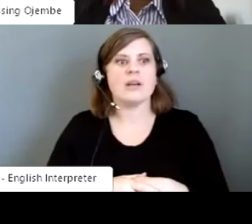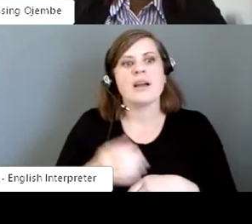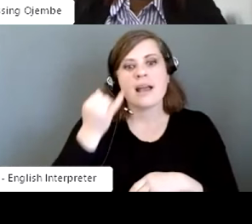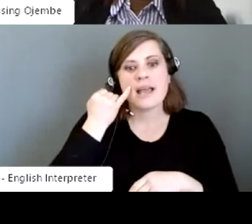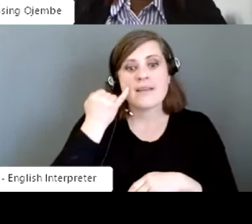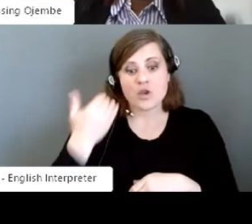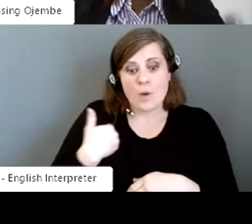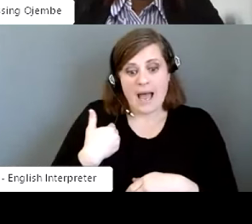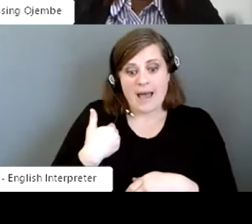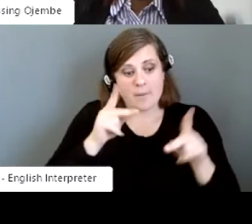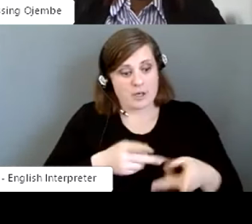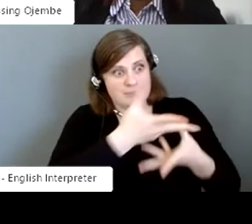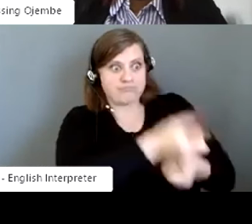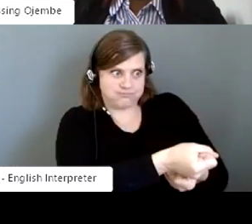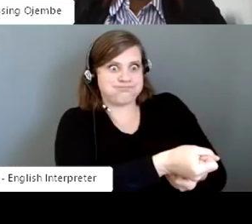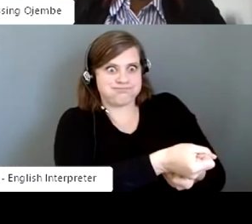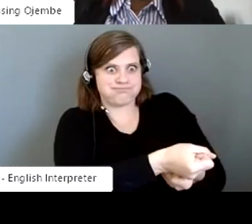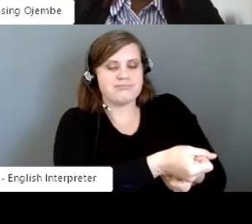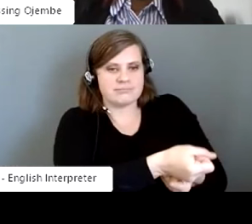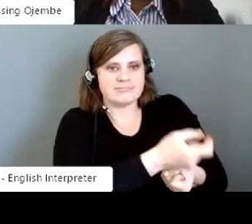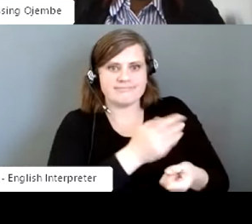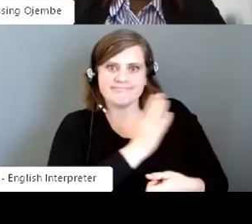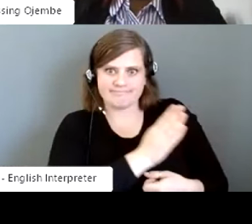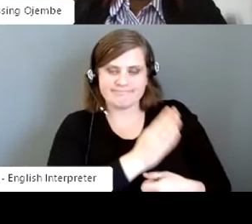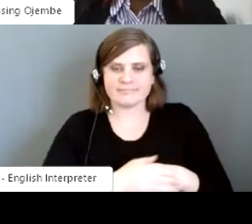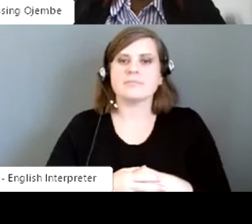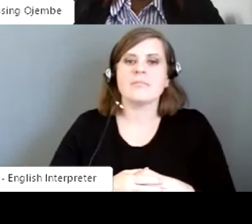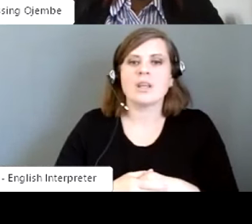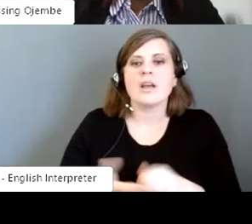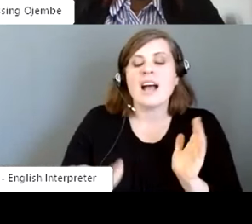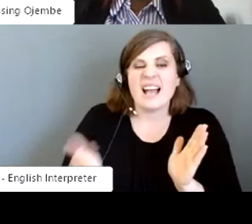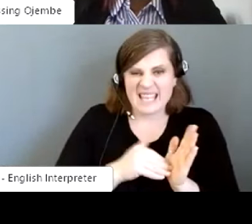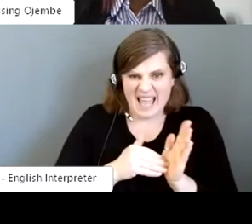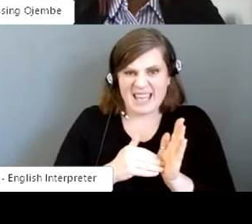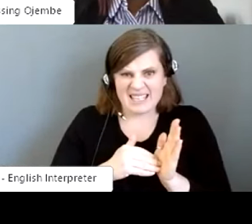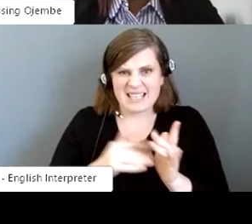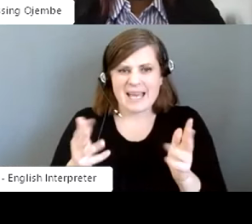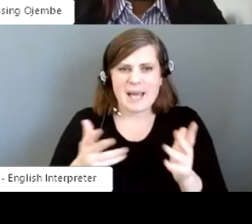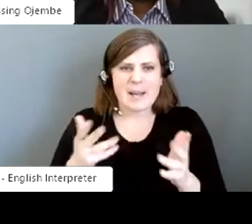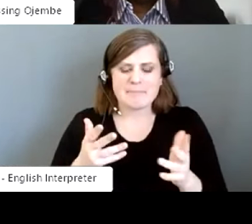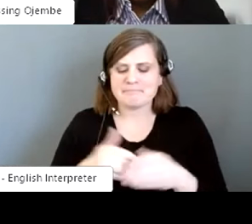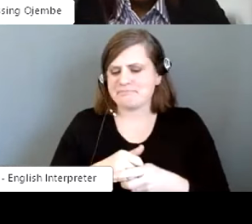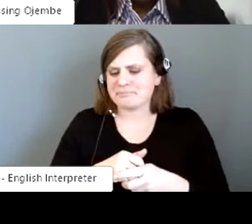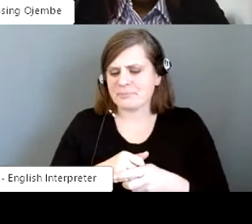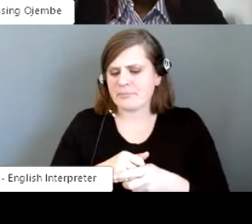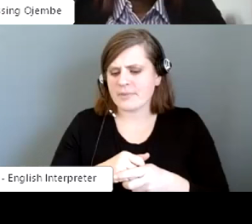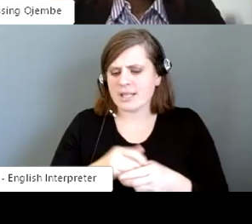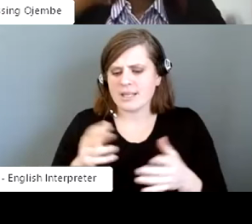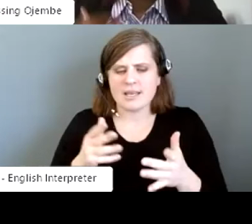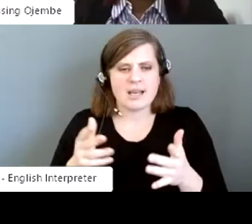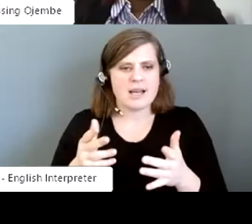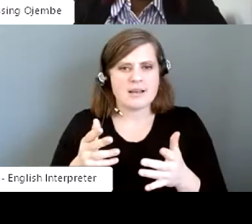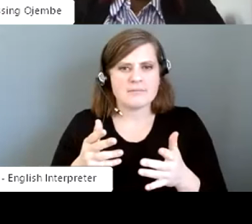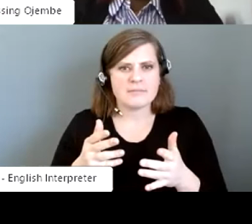that you trust. And again, there has been a campaign about whether to use